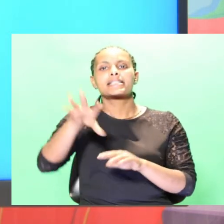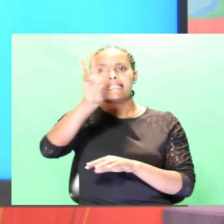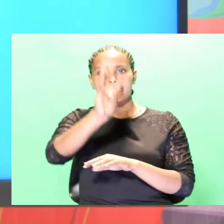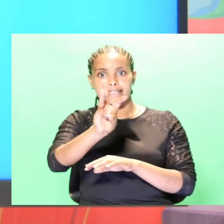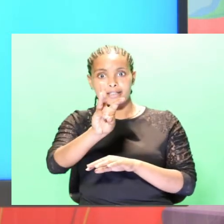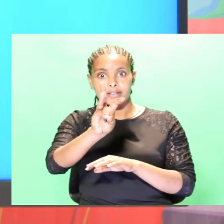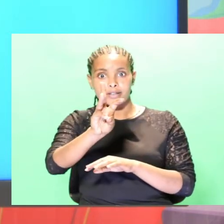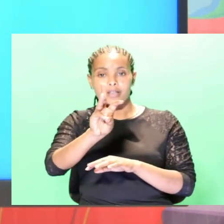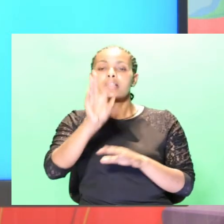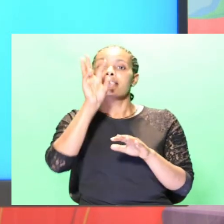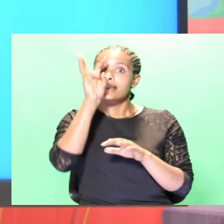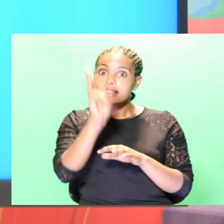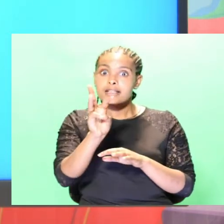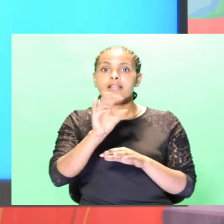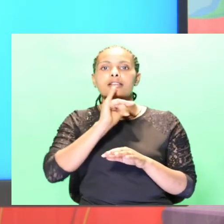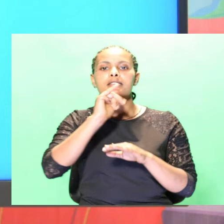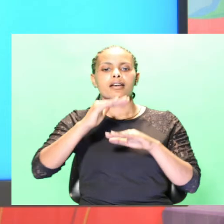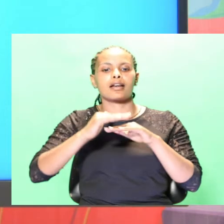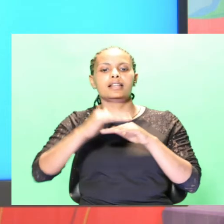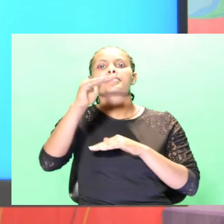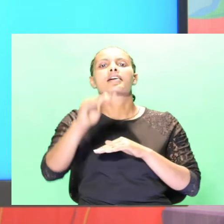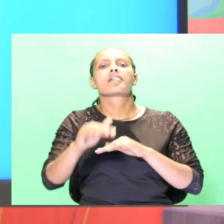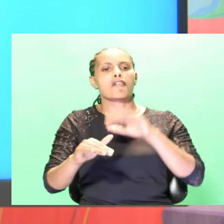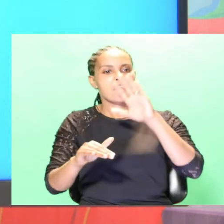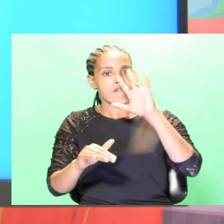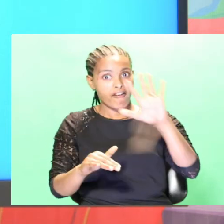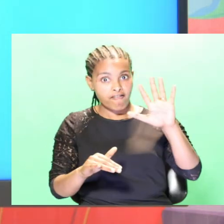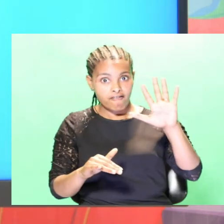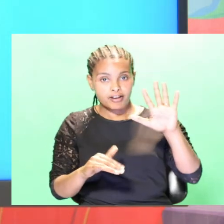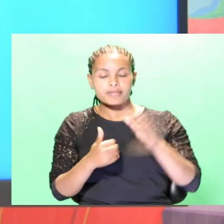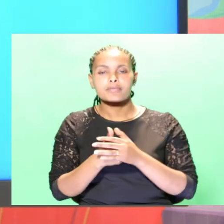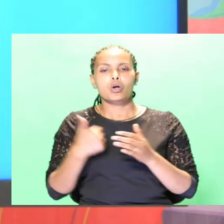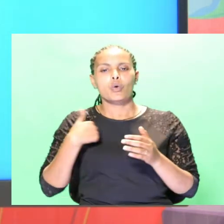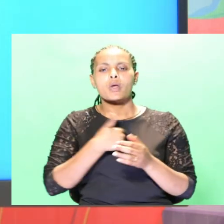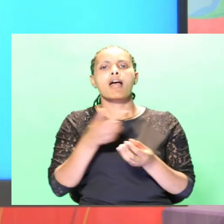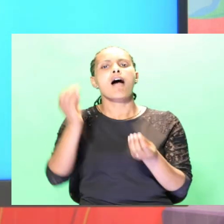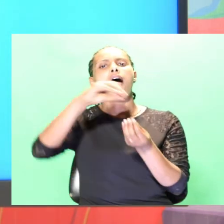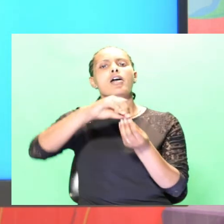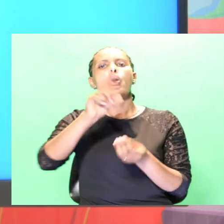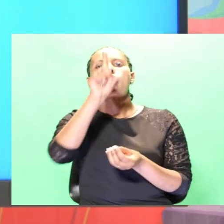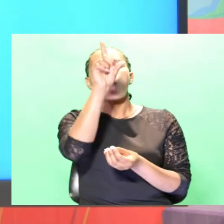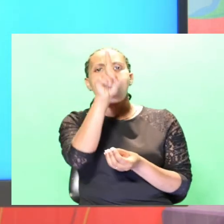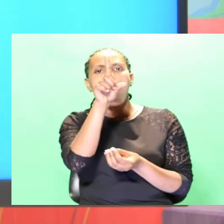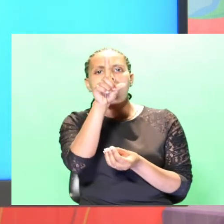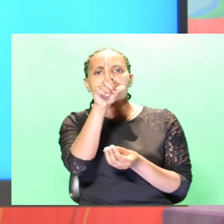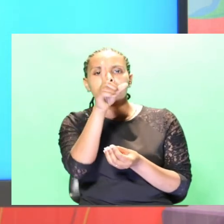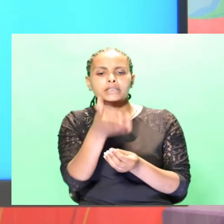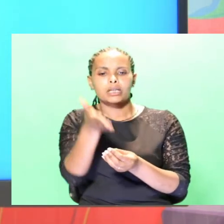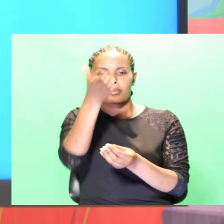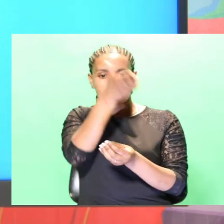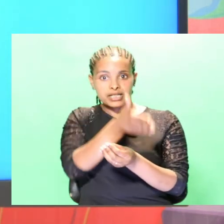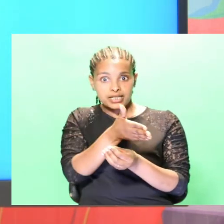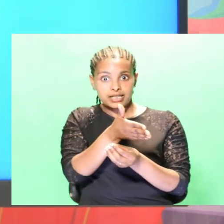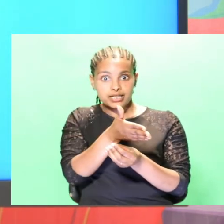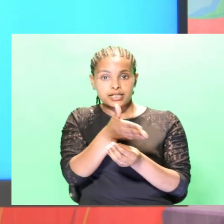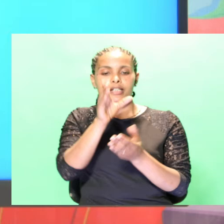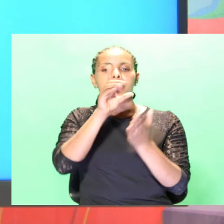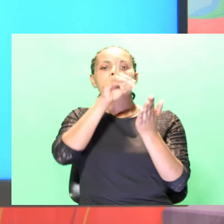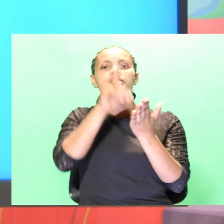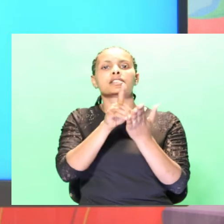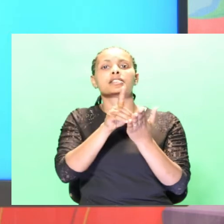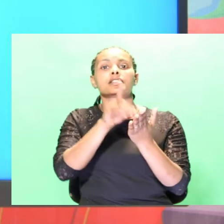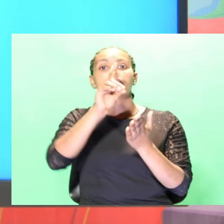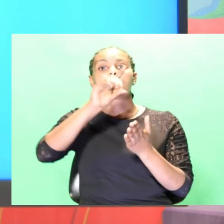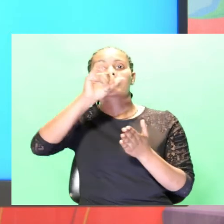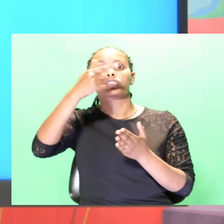6. 6 is greater than 5. We add 1 to the preceding digits, and